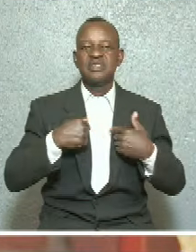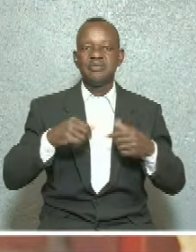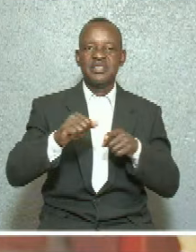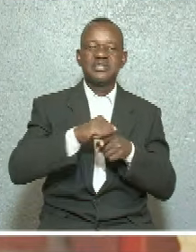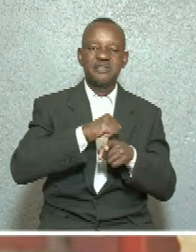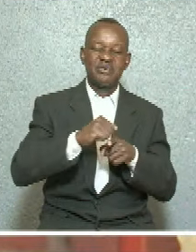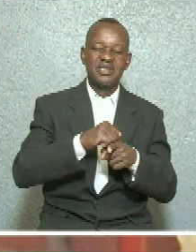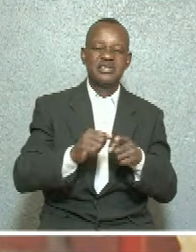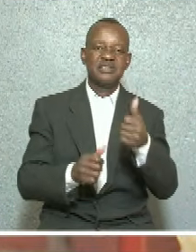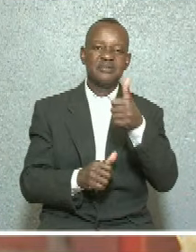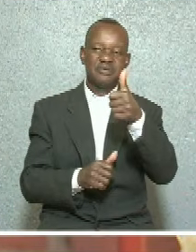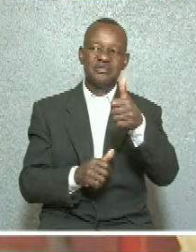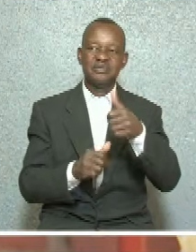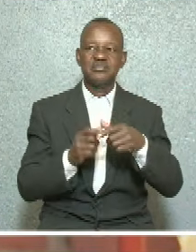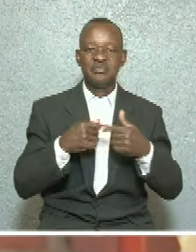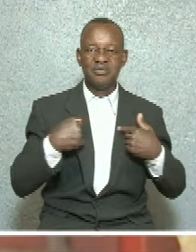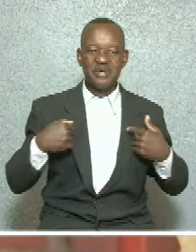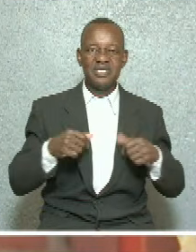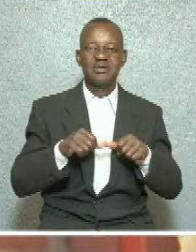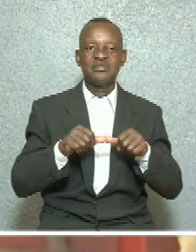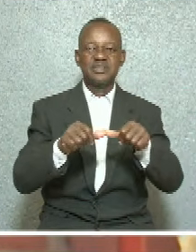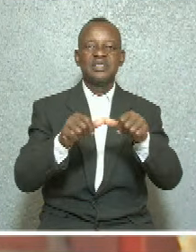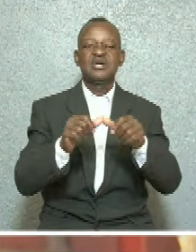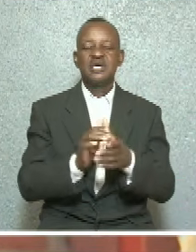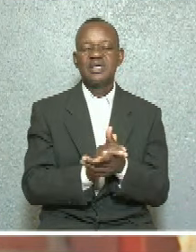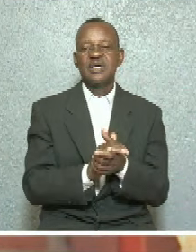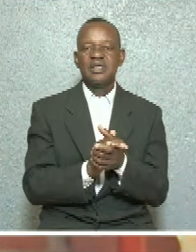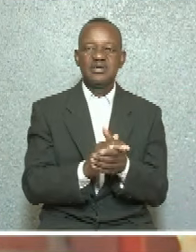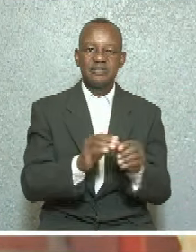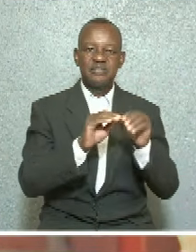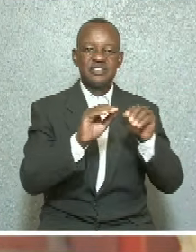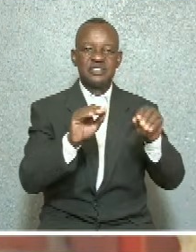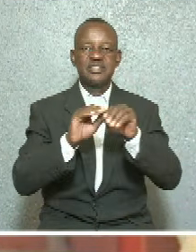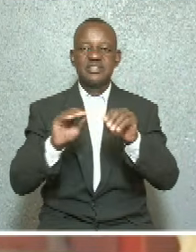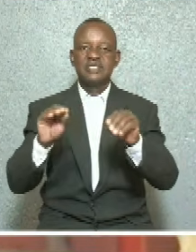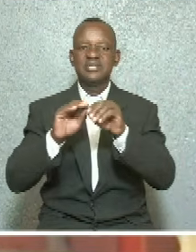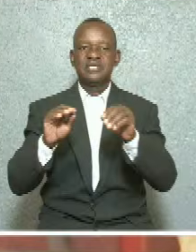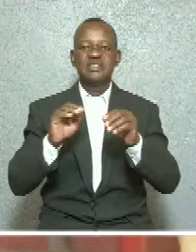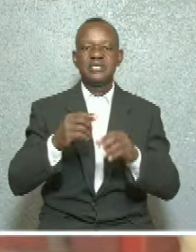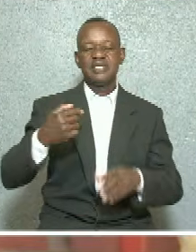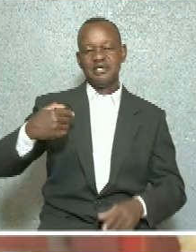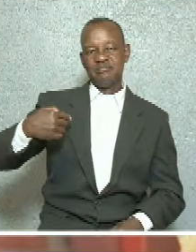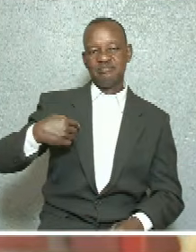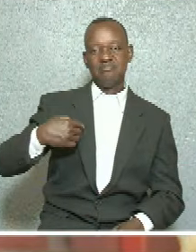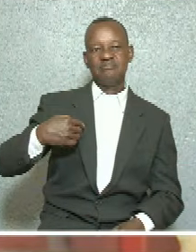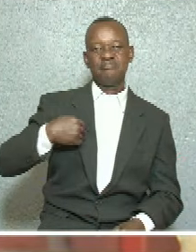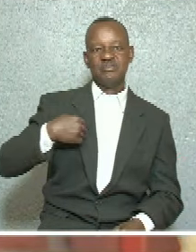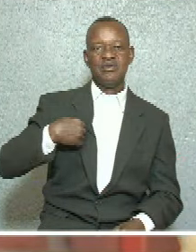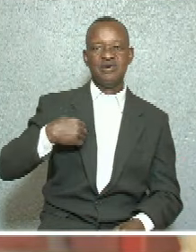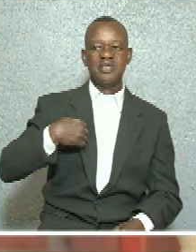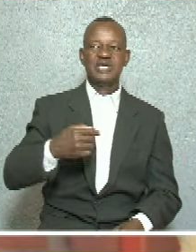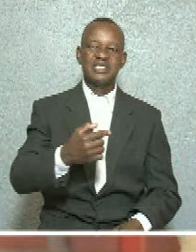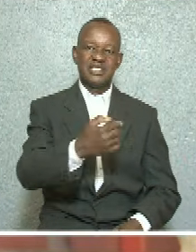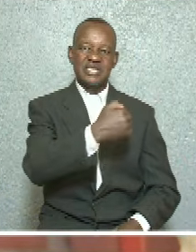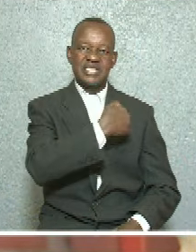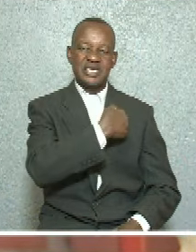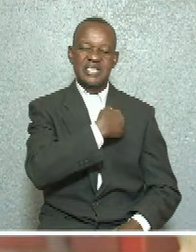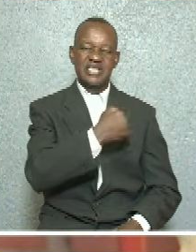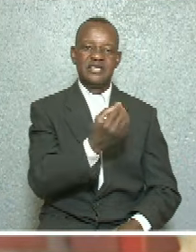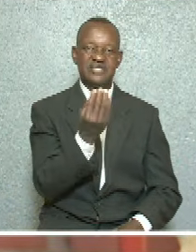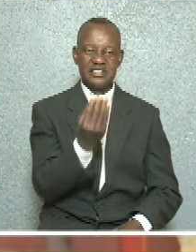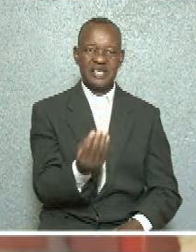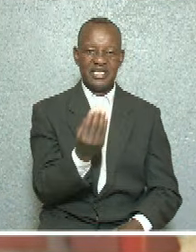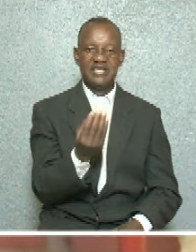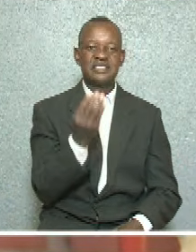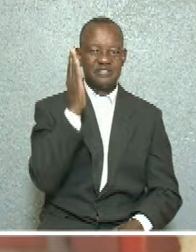with teaching the girl and the boy child how to swim and just giving back. Like Ginola said,